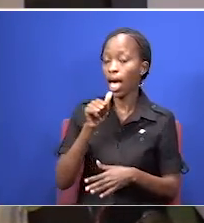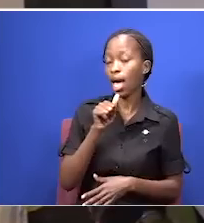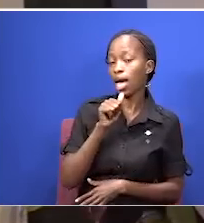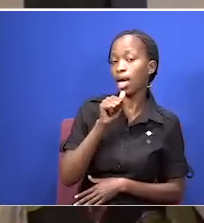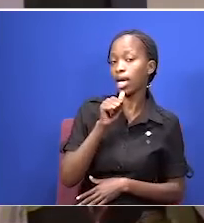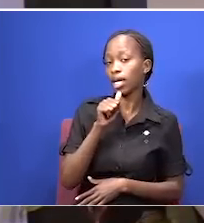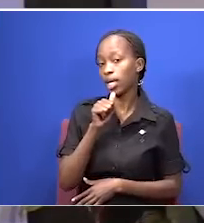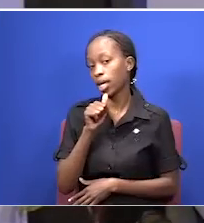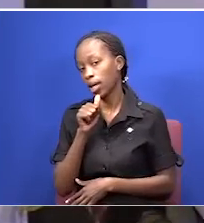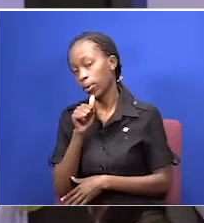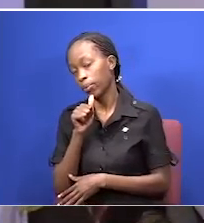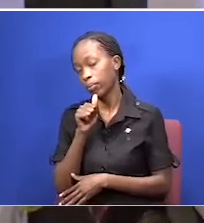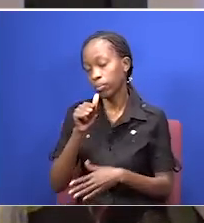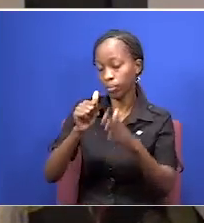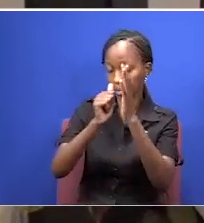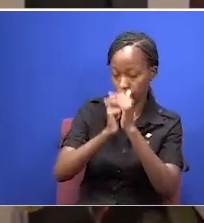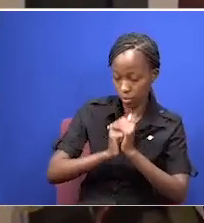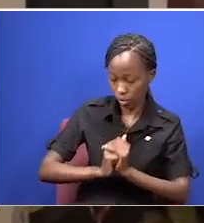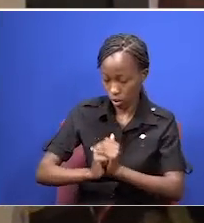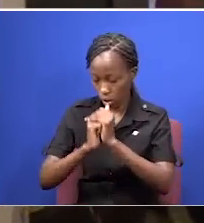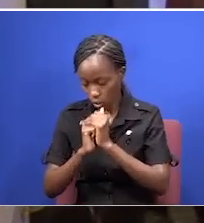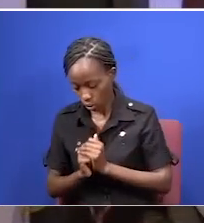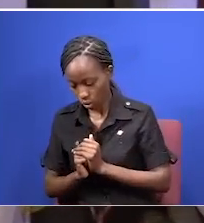i am